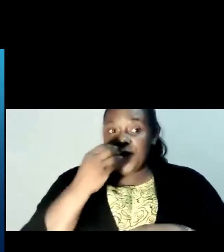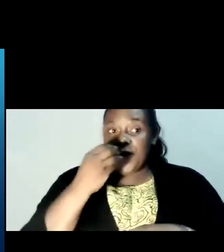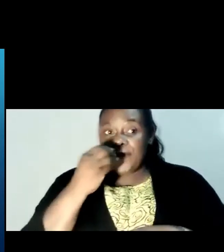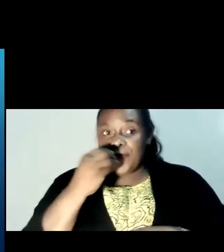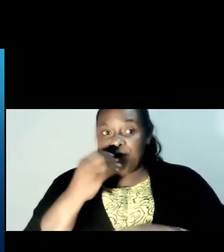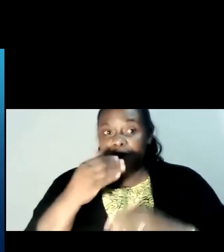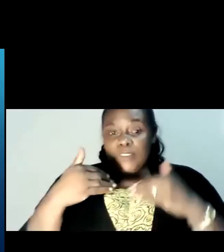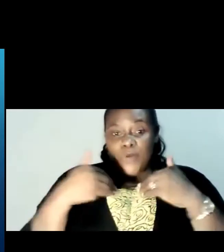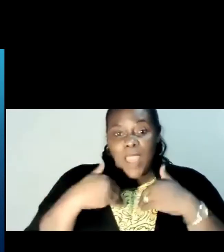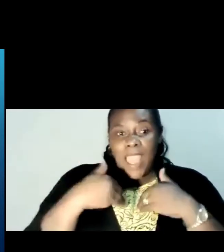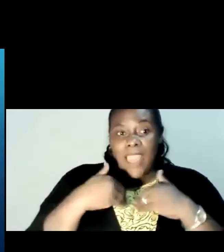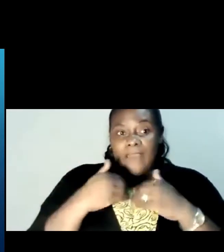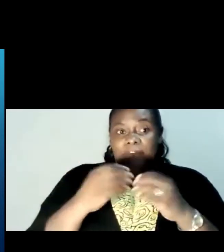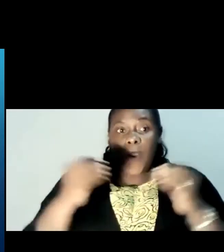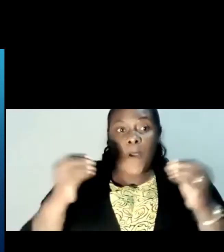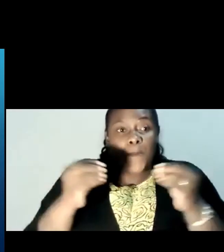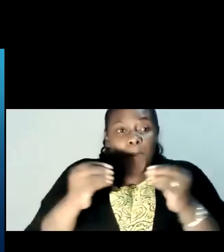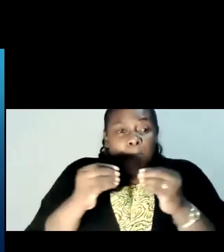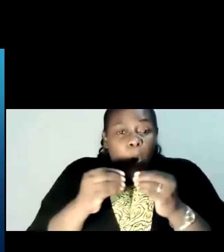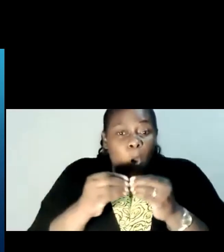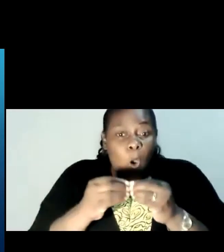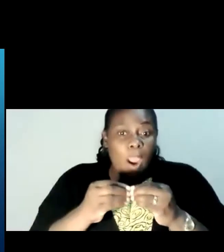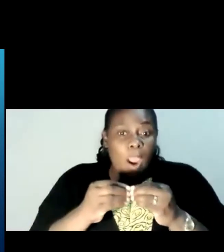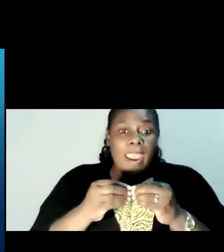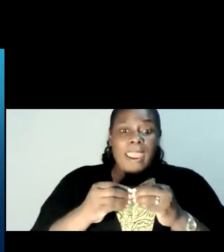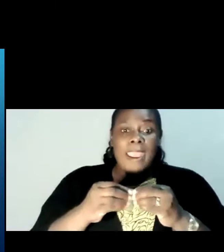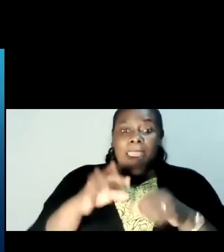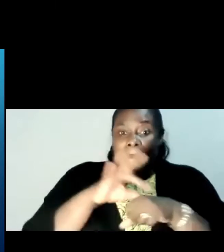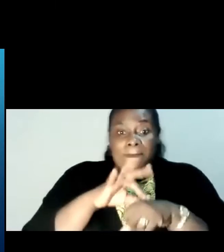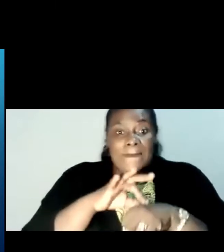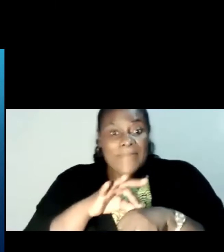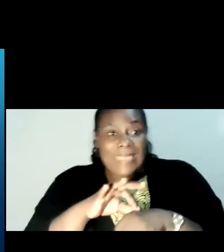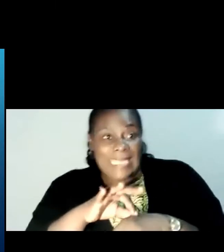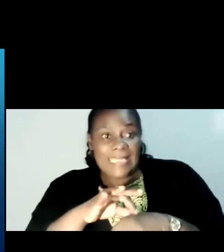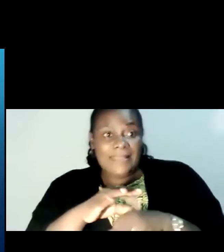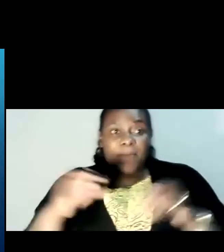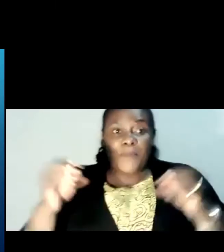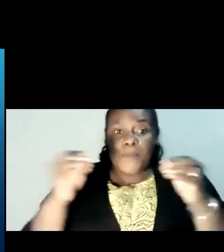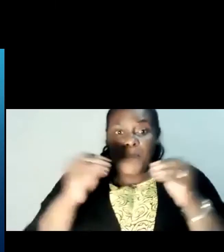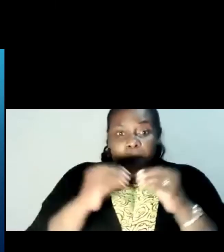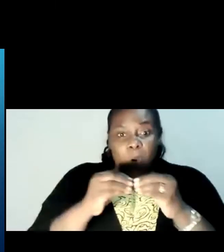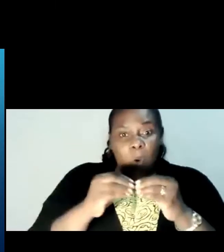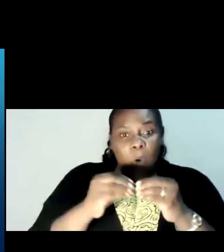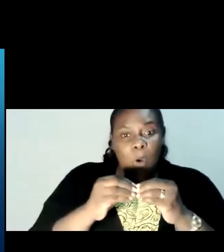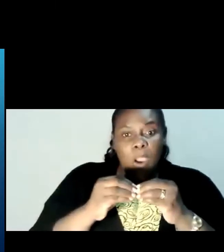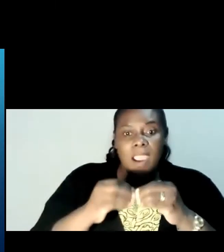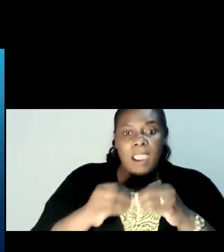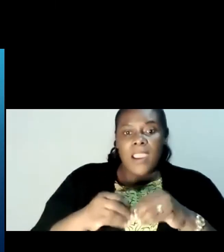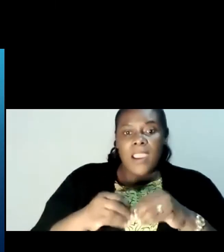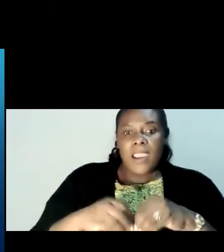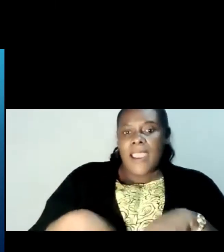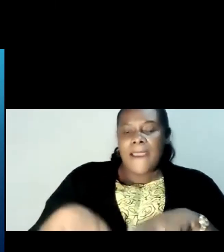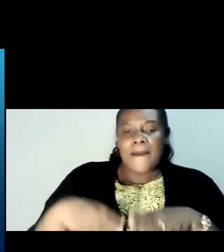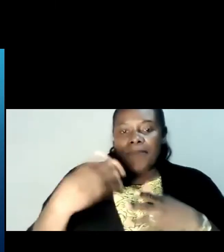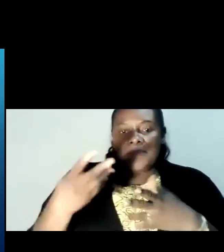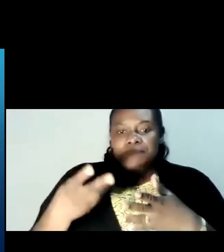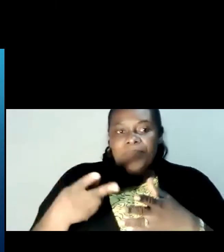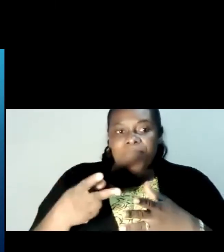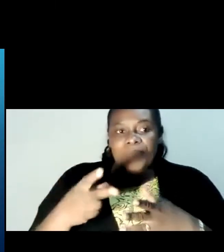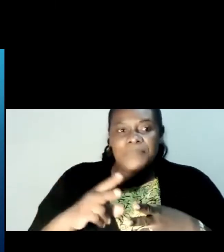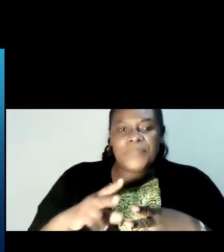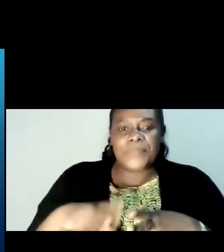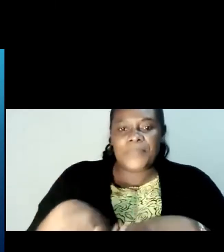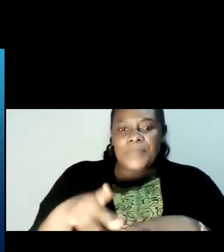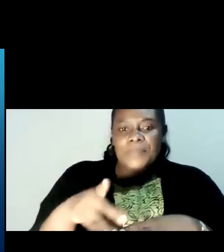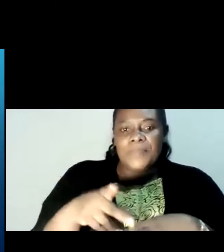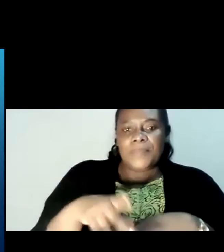it's not too late. You can slowly start to convert into having more vegetables, more